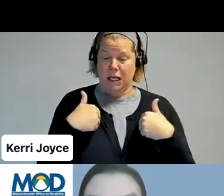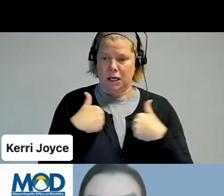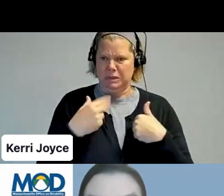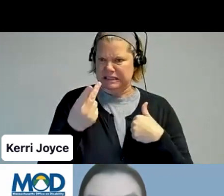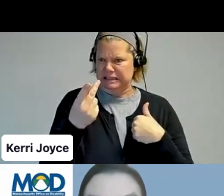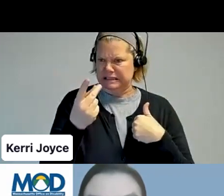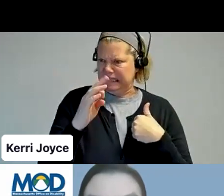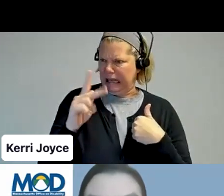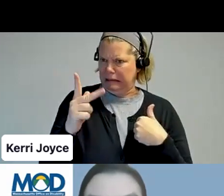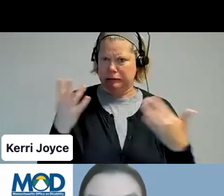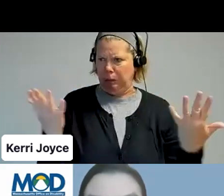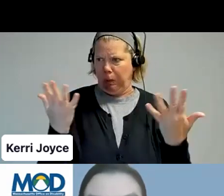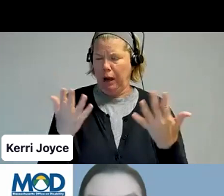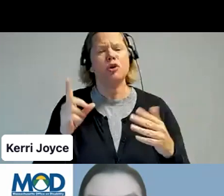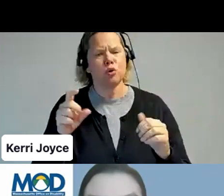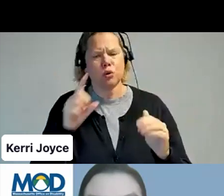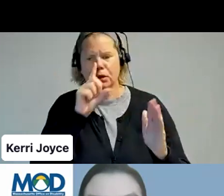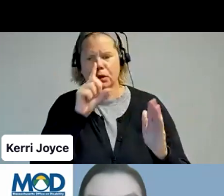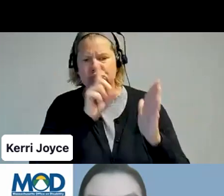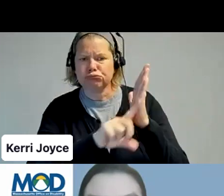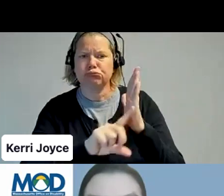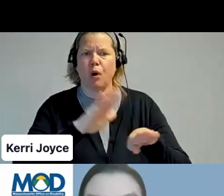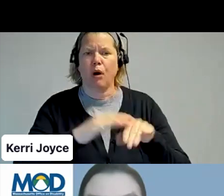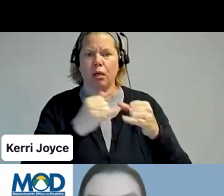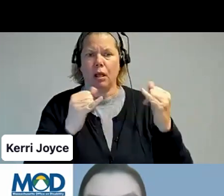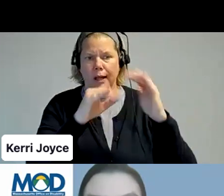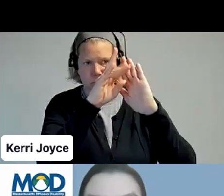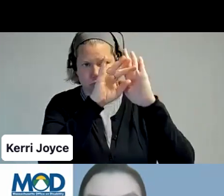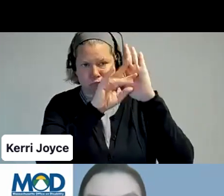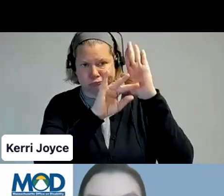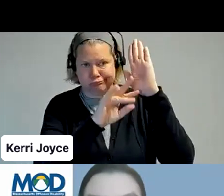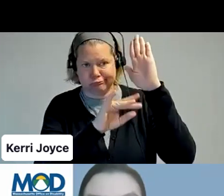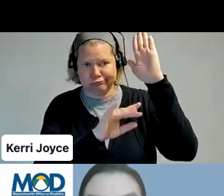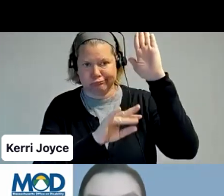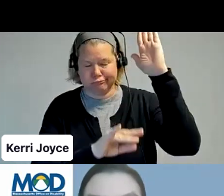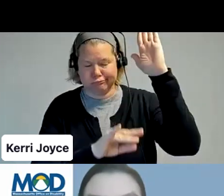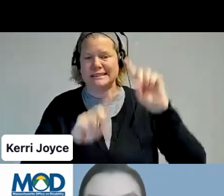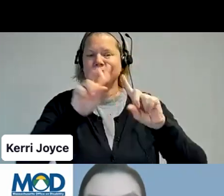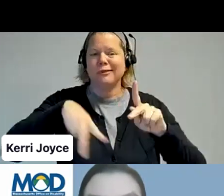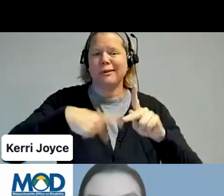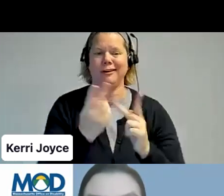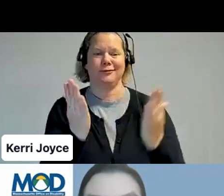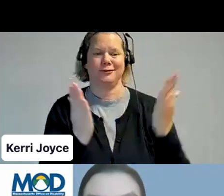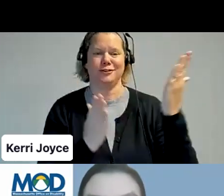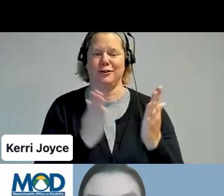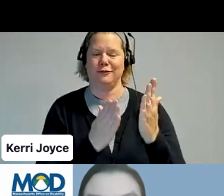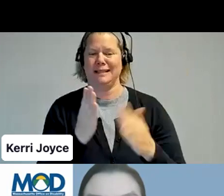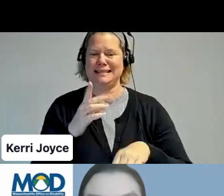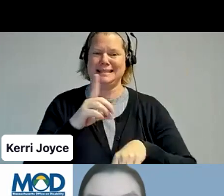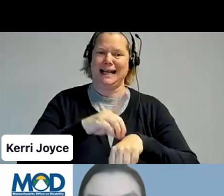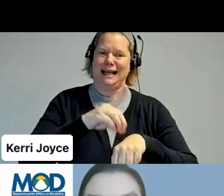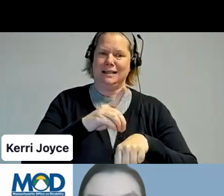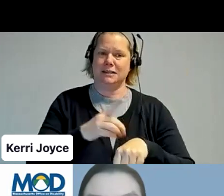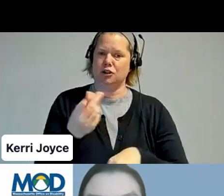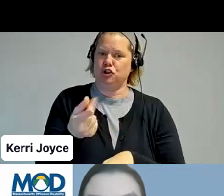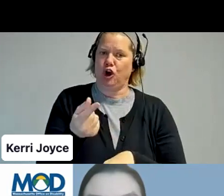search will give you lots of examples of incredibly valuable service tasks that dogs have been trained to do.